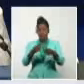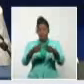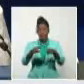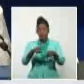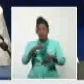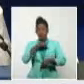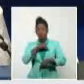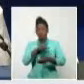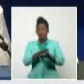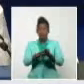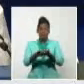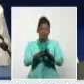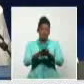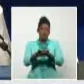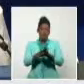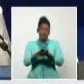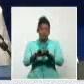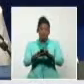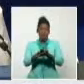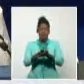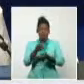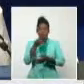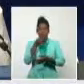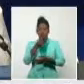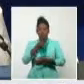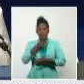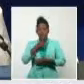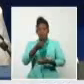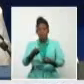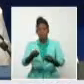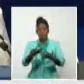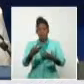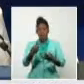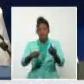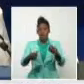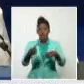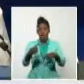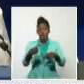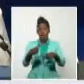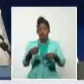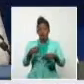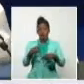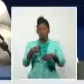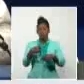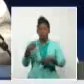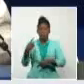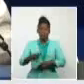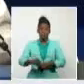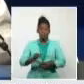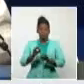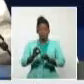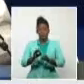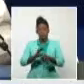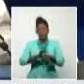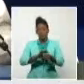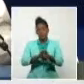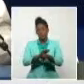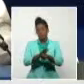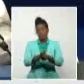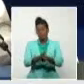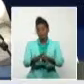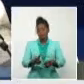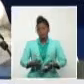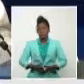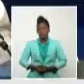out of our homes. We have to make sure that the outing is necessary. We have to bear in mind that the number of people